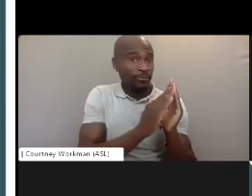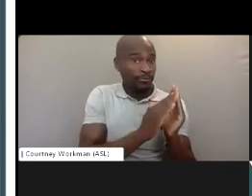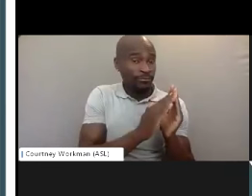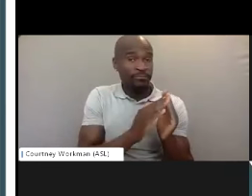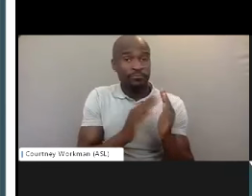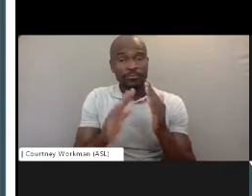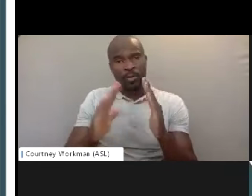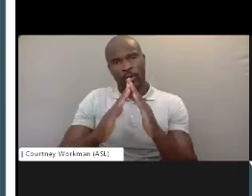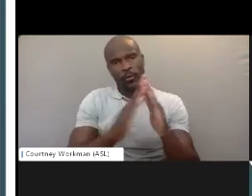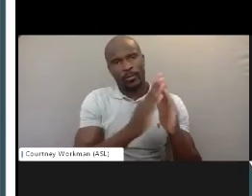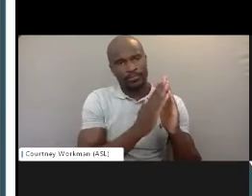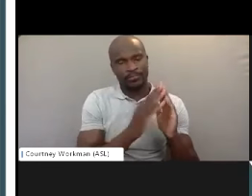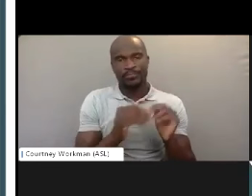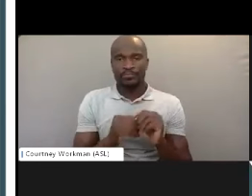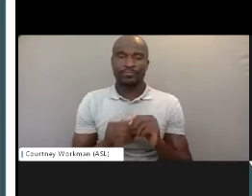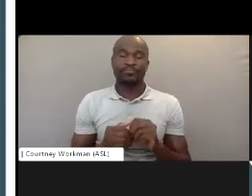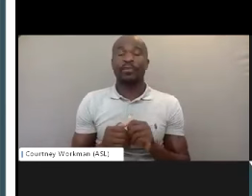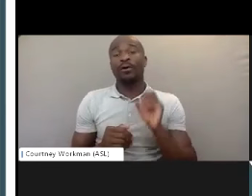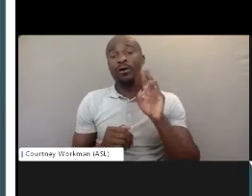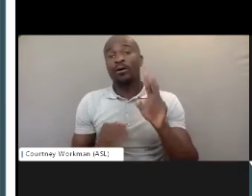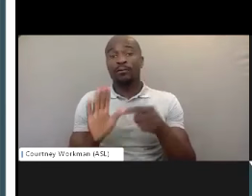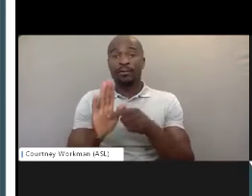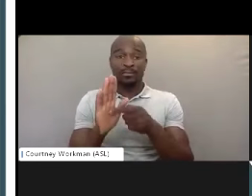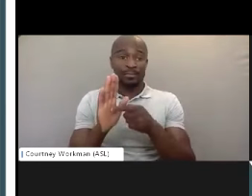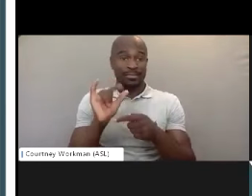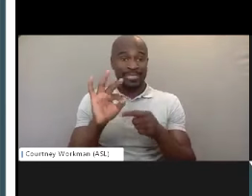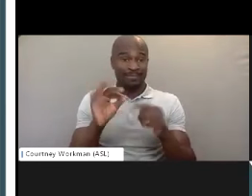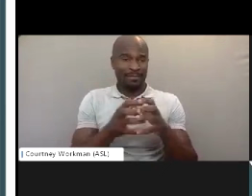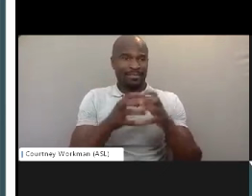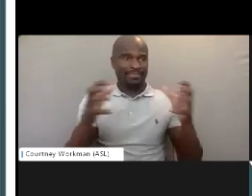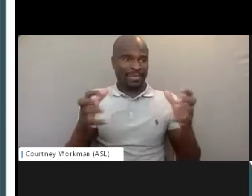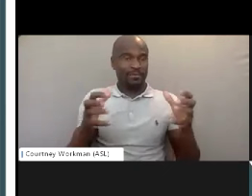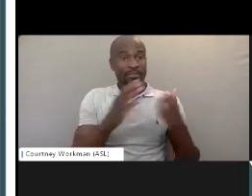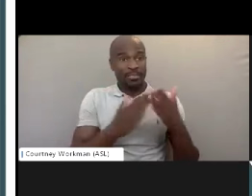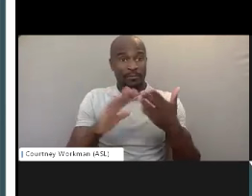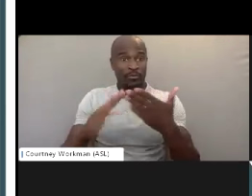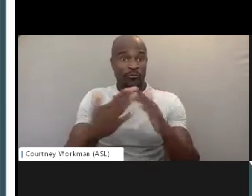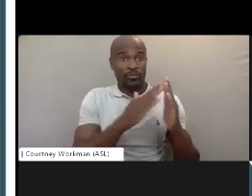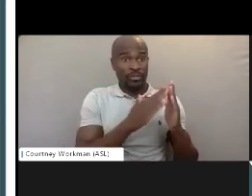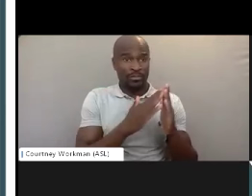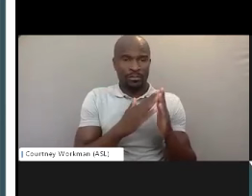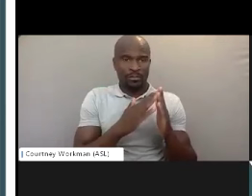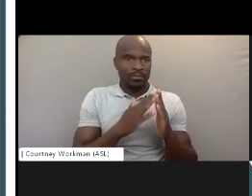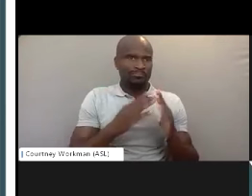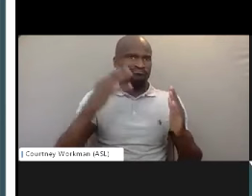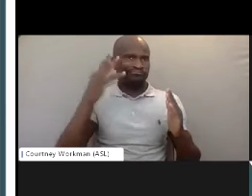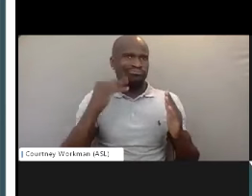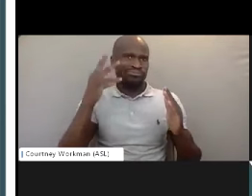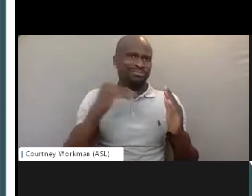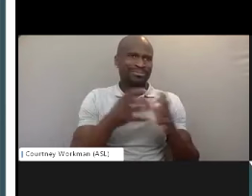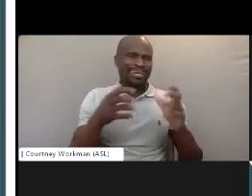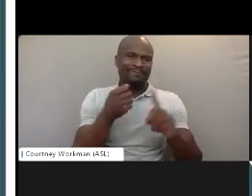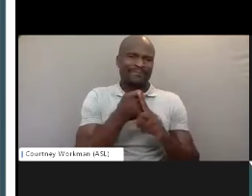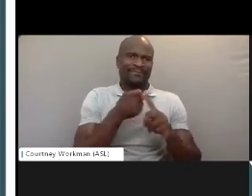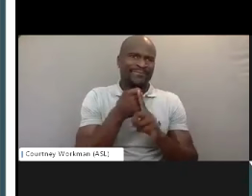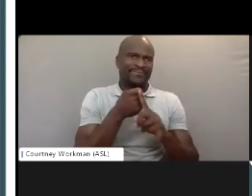there's some communities that have experienced high levels of community violence already, and so they've already experienced a significant amount of trauma in their